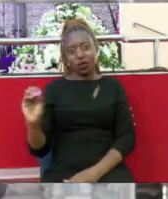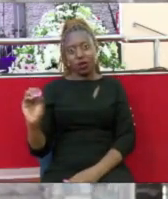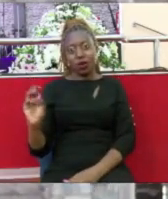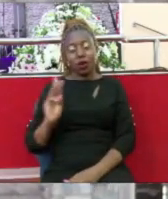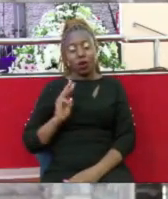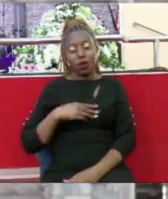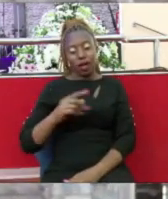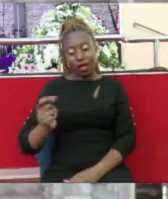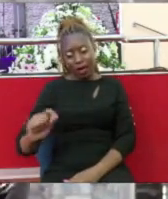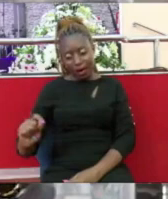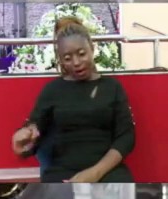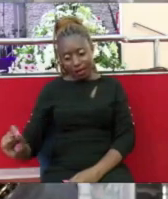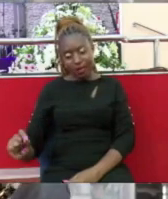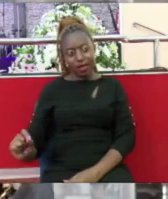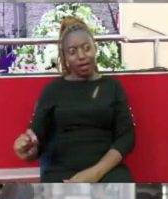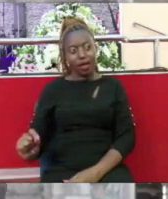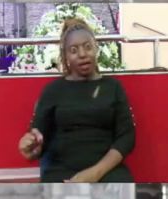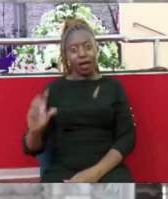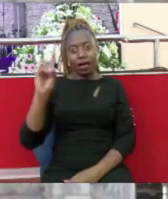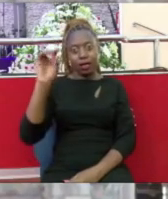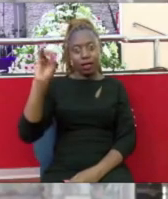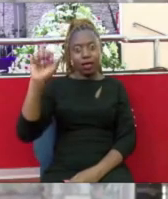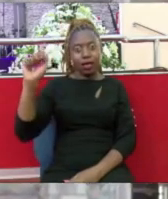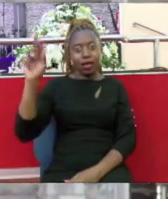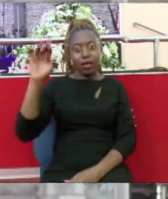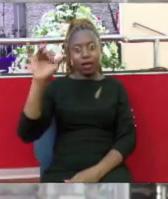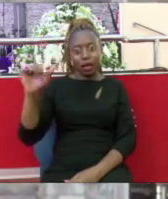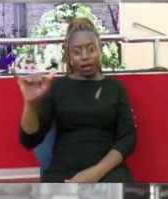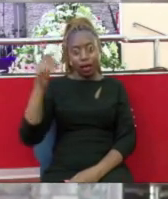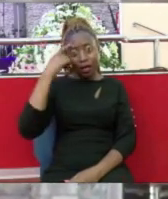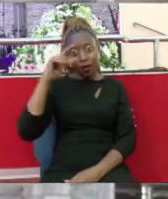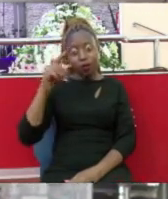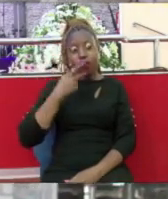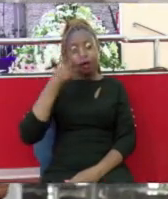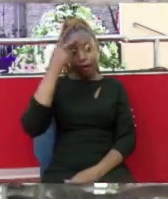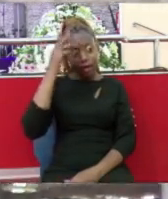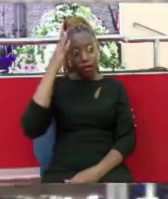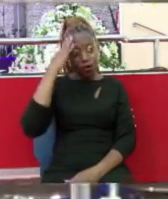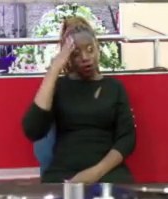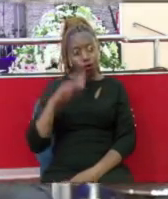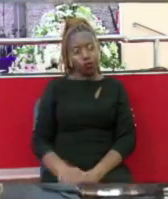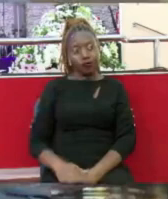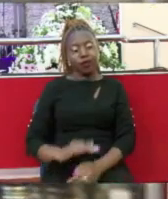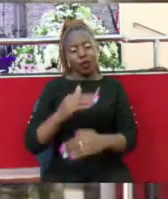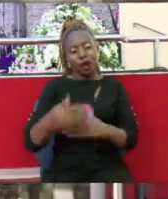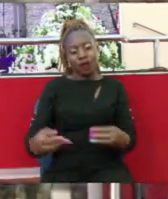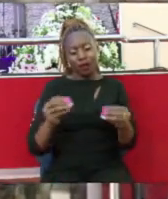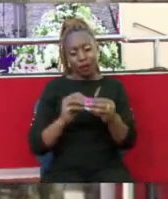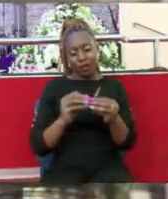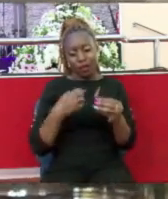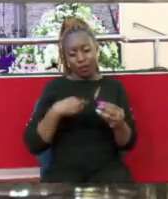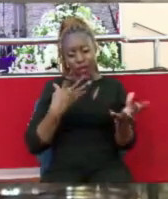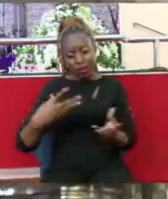diary. Tunaandika pale katika diary. For the parent to know. Ili mzazi ajue. So after the meeting, I went to Teacher Julia. Baada ya mkutano kaenda kwa